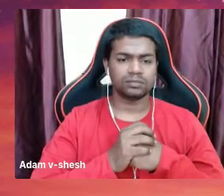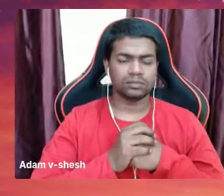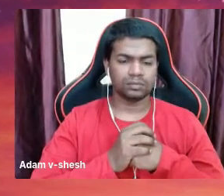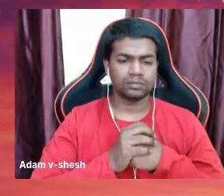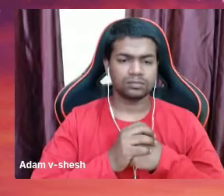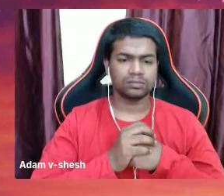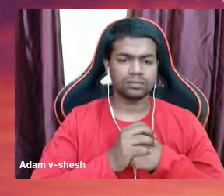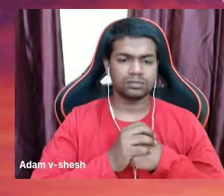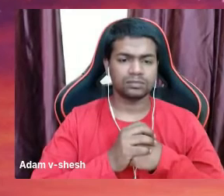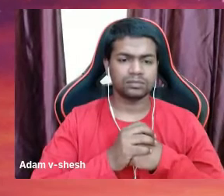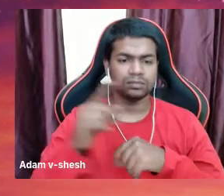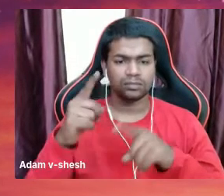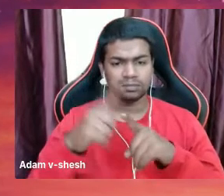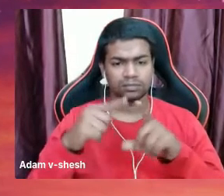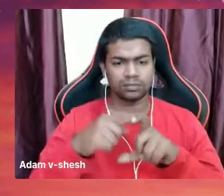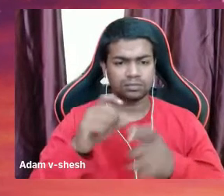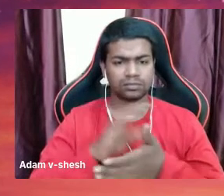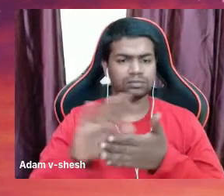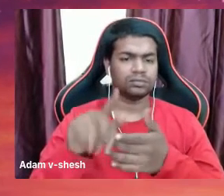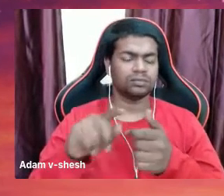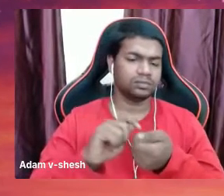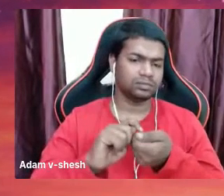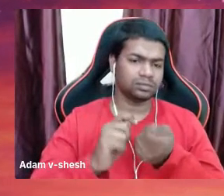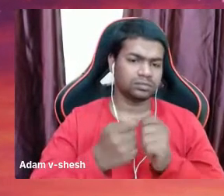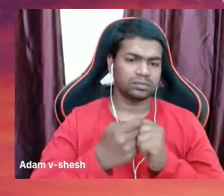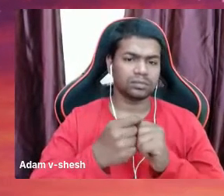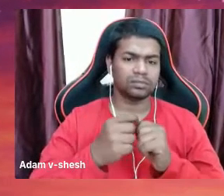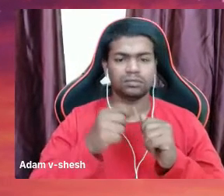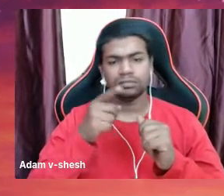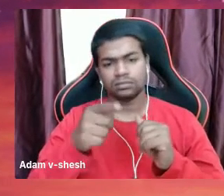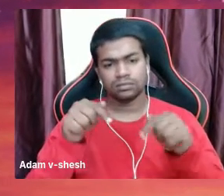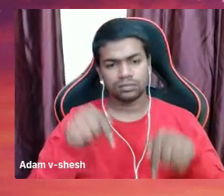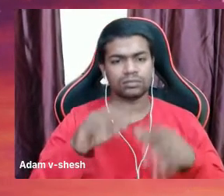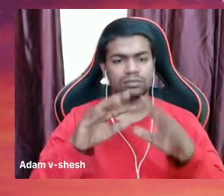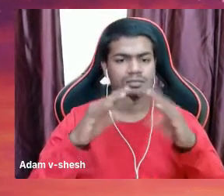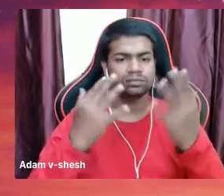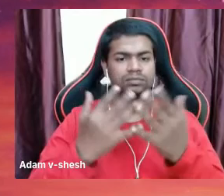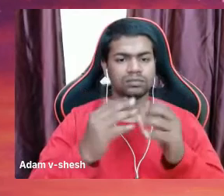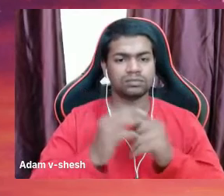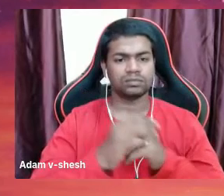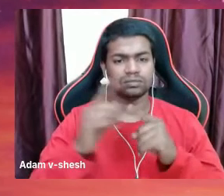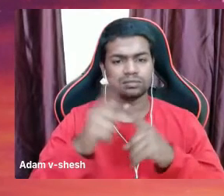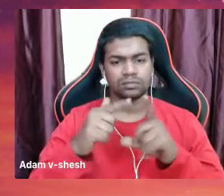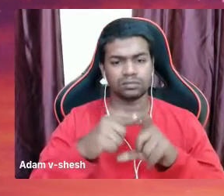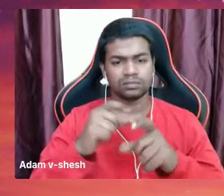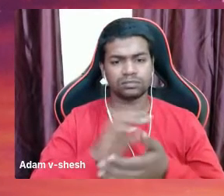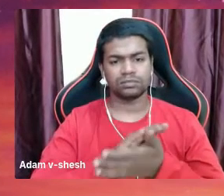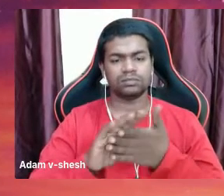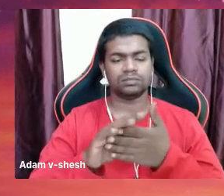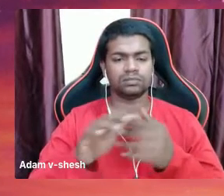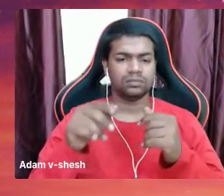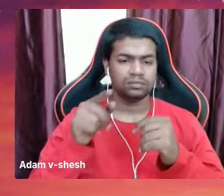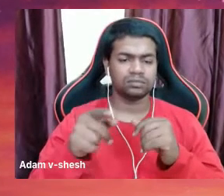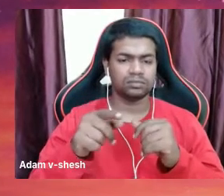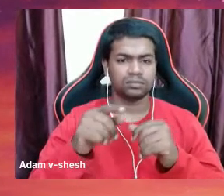defensible tech is also changing, right? Just because so much of today's world in tech is about plug and plays and stitching